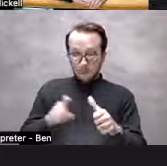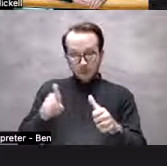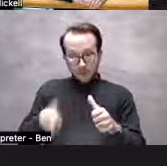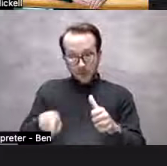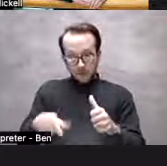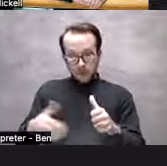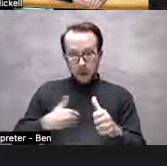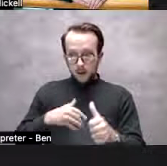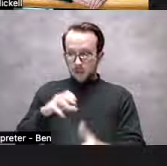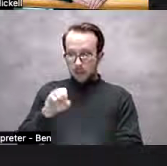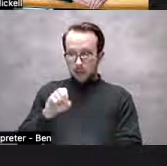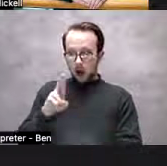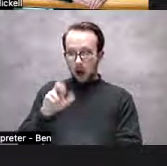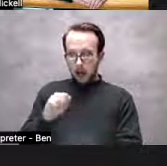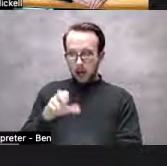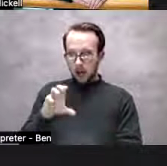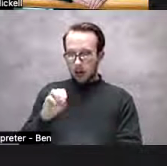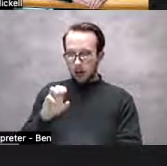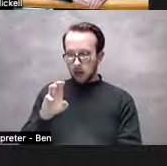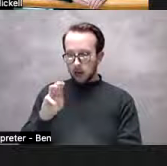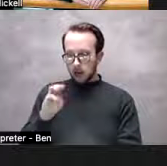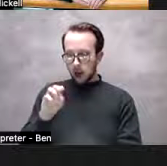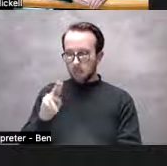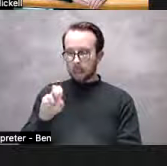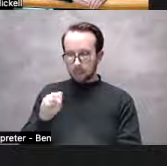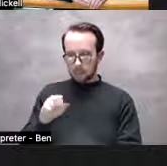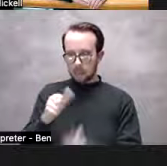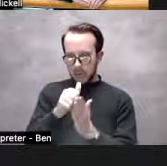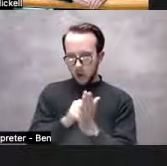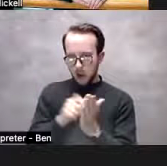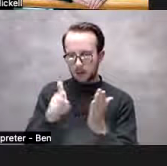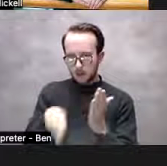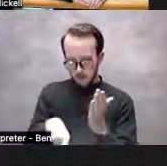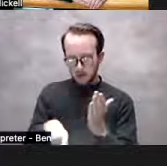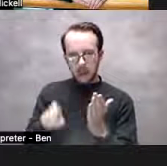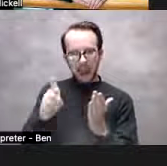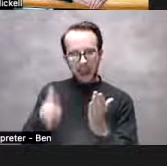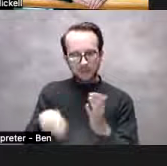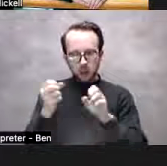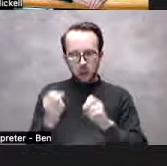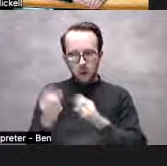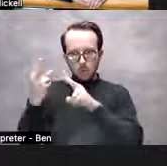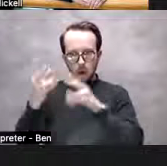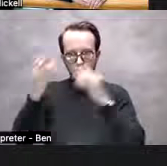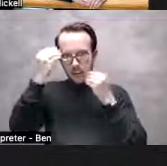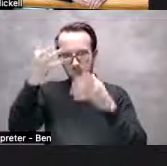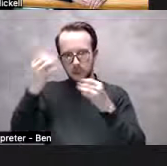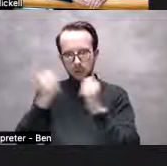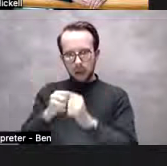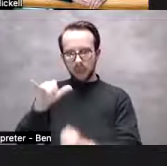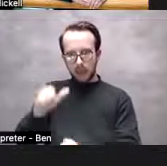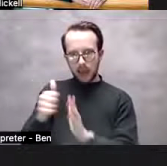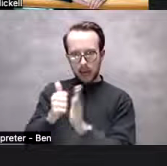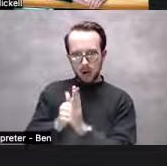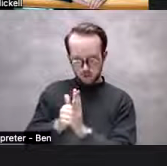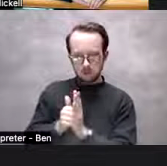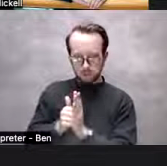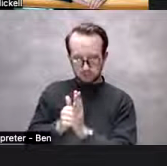ERA Commons account, and you must input the information on that Commons account